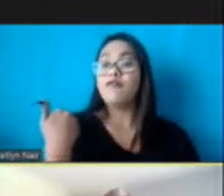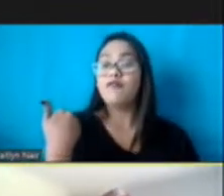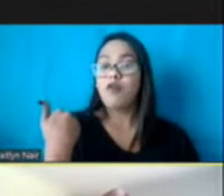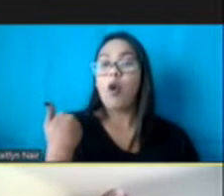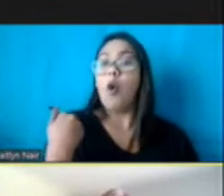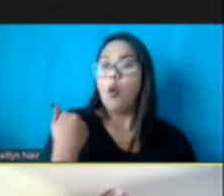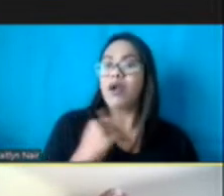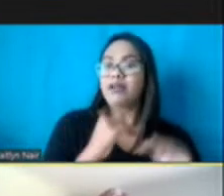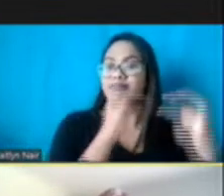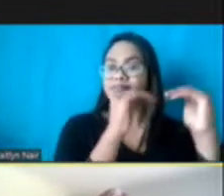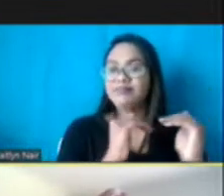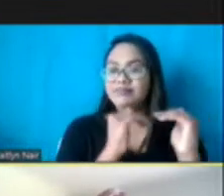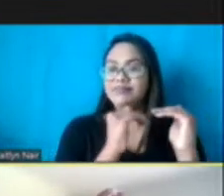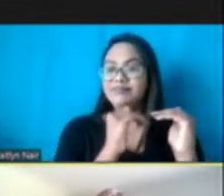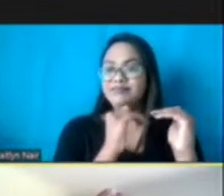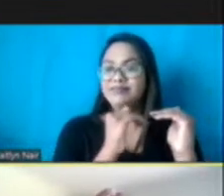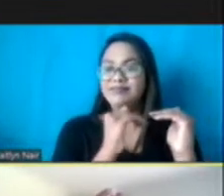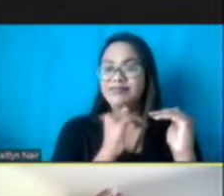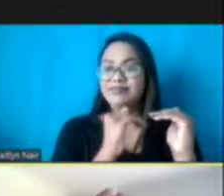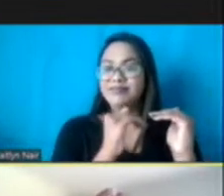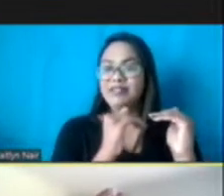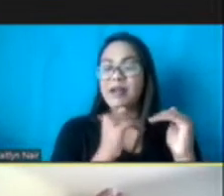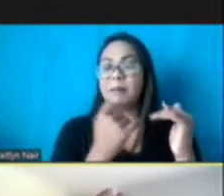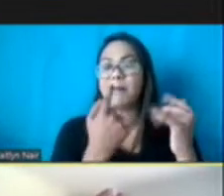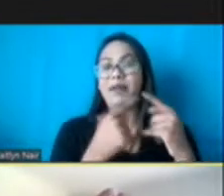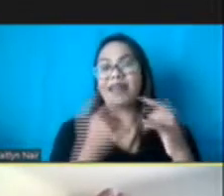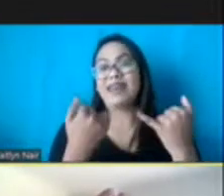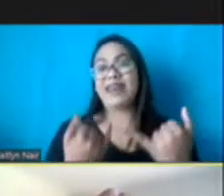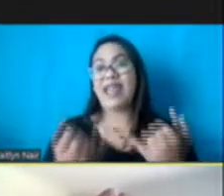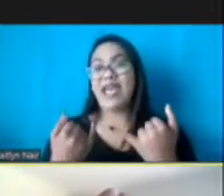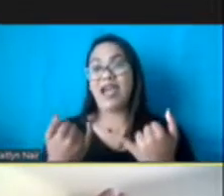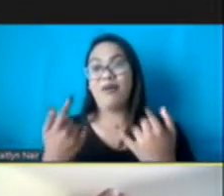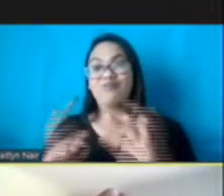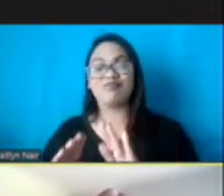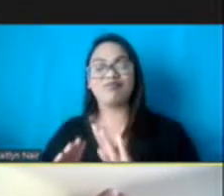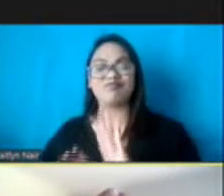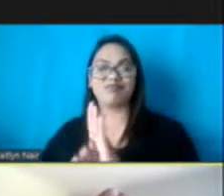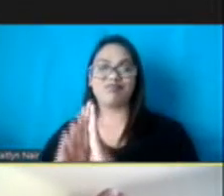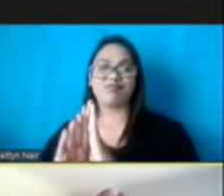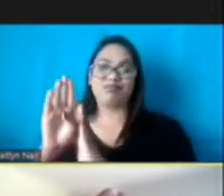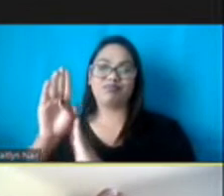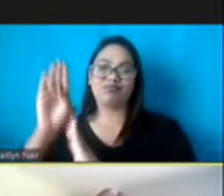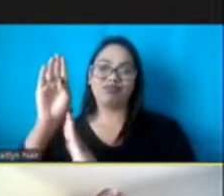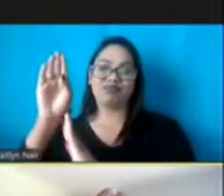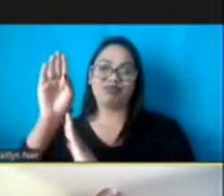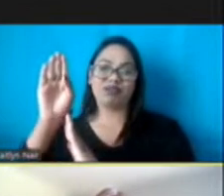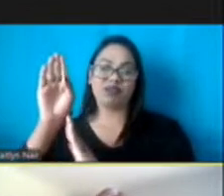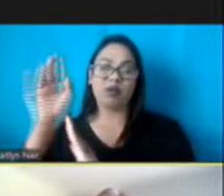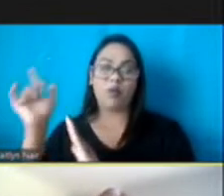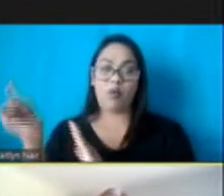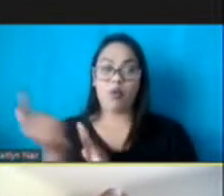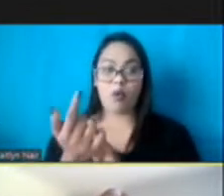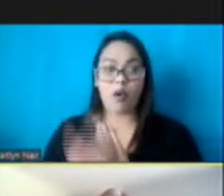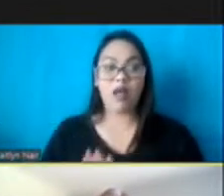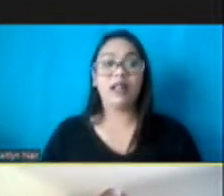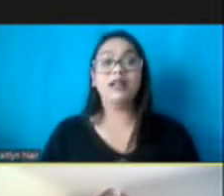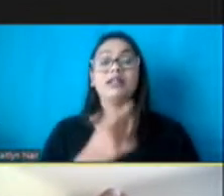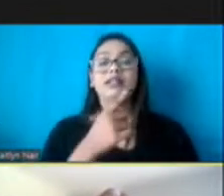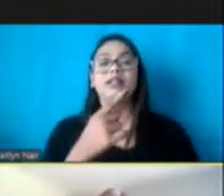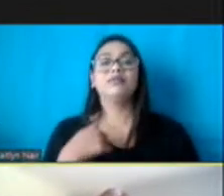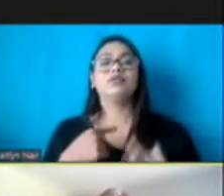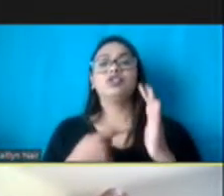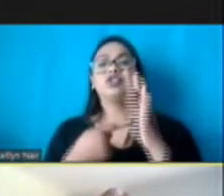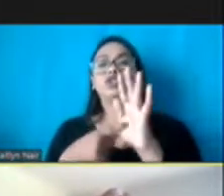different time points seeing their third wave. At the moment now, all provinces seeing this increase. I just wanted to show a couple of slides